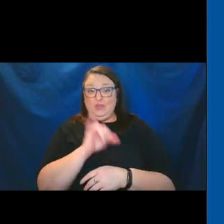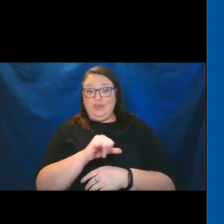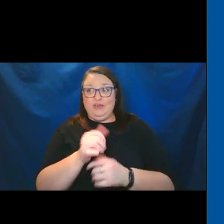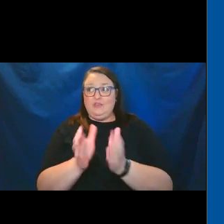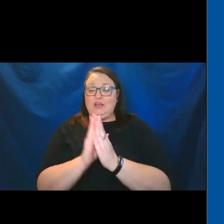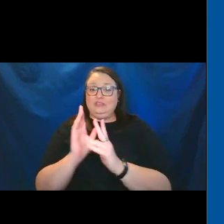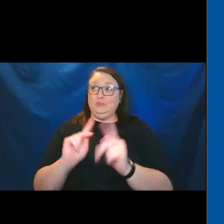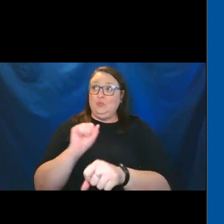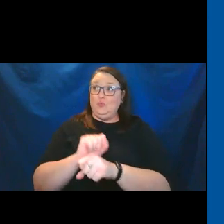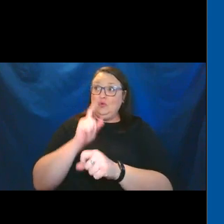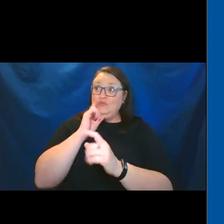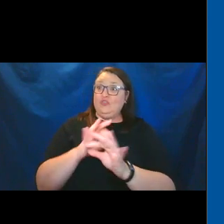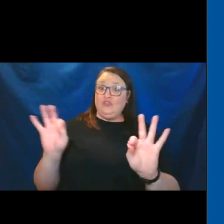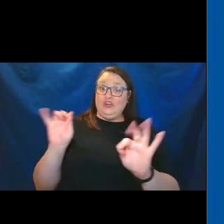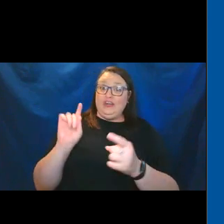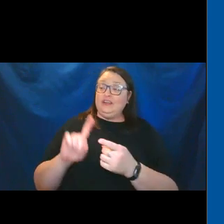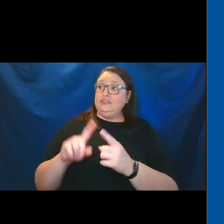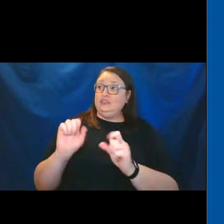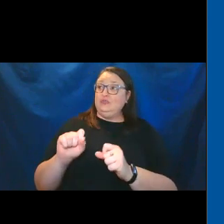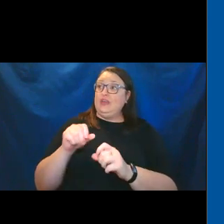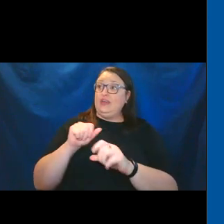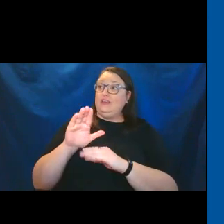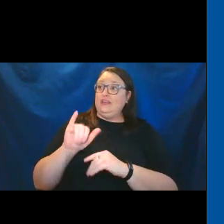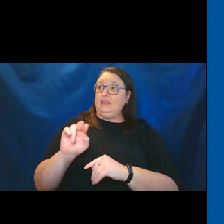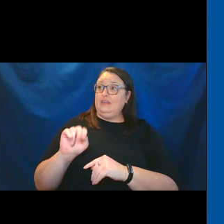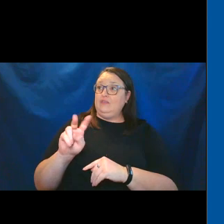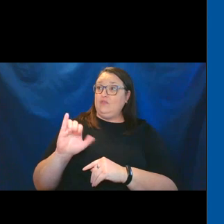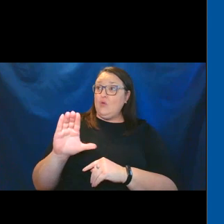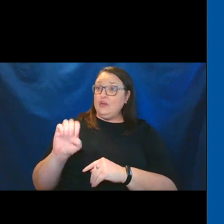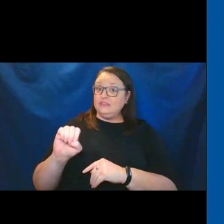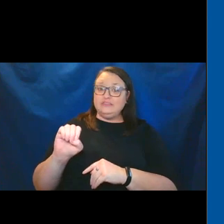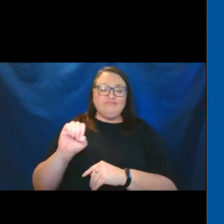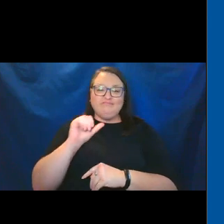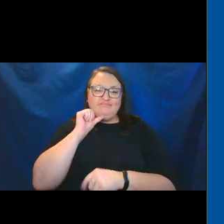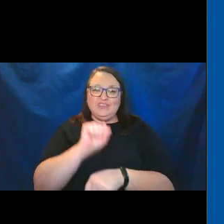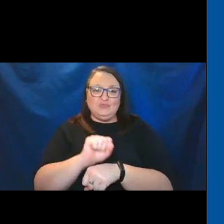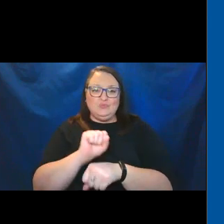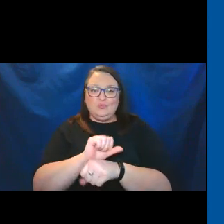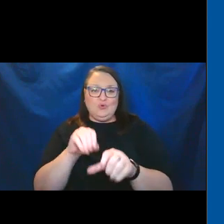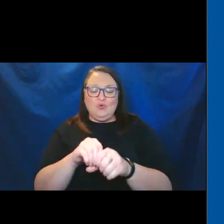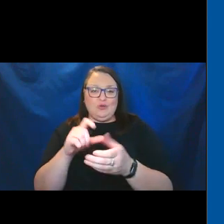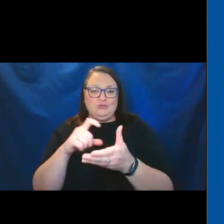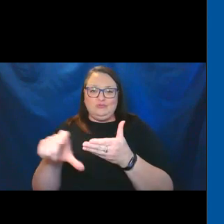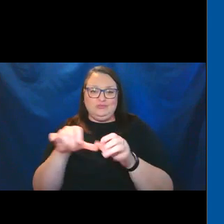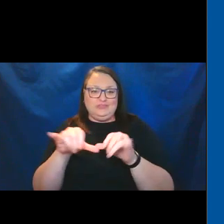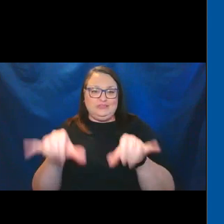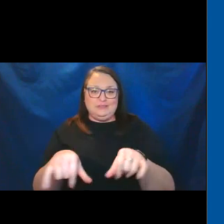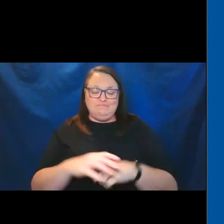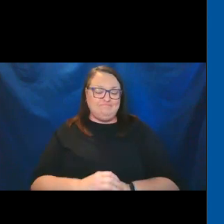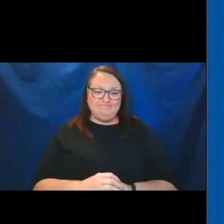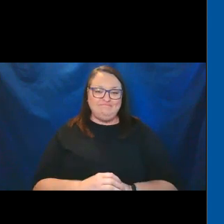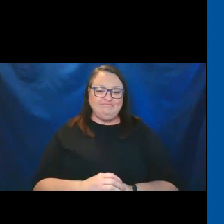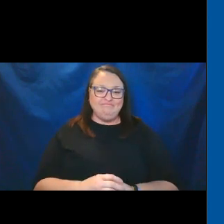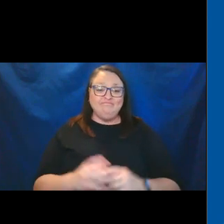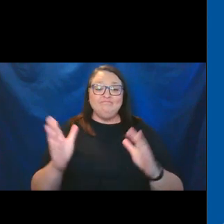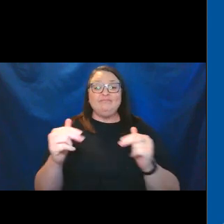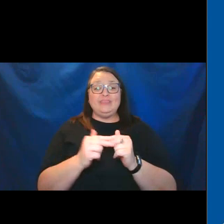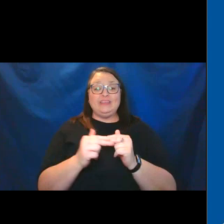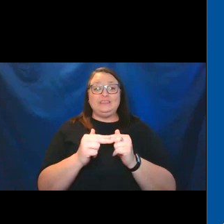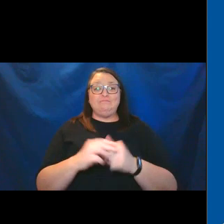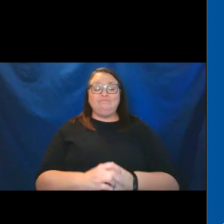work for free until they can invoice, and that just doesn't work on a checking system. All right, next slide, please.